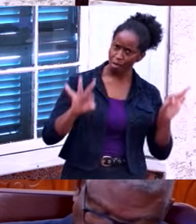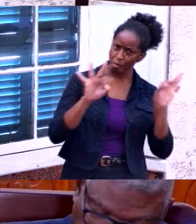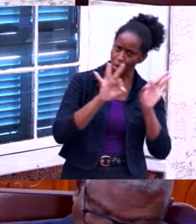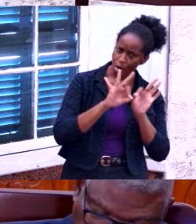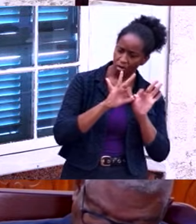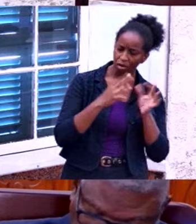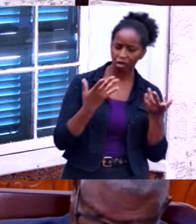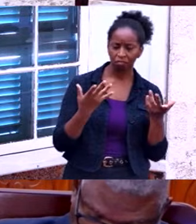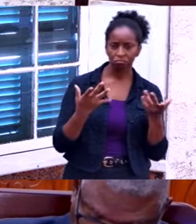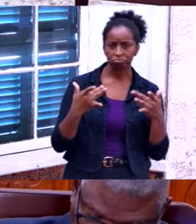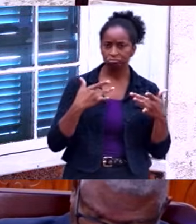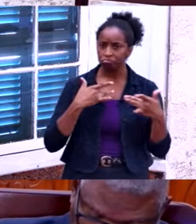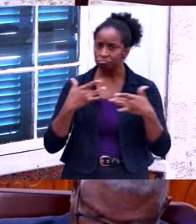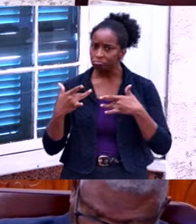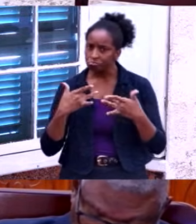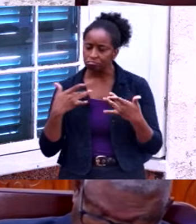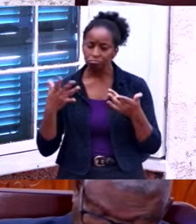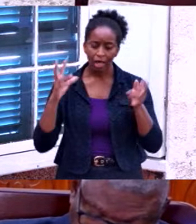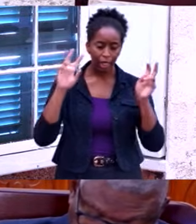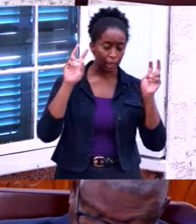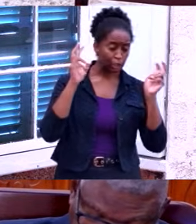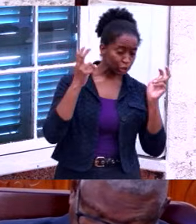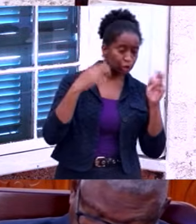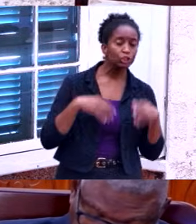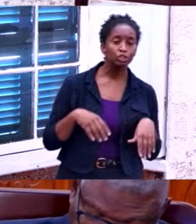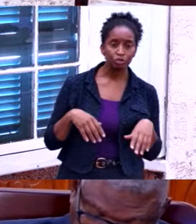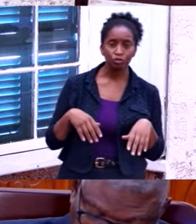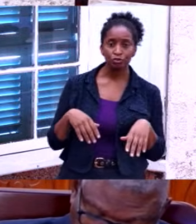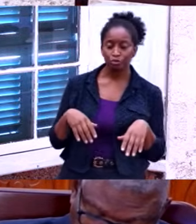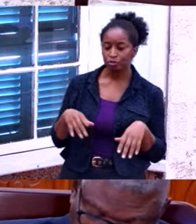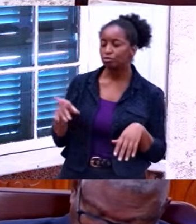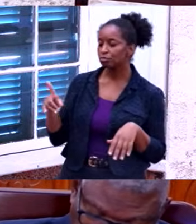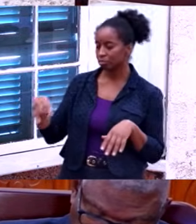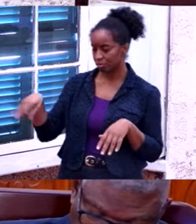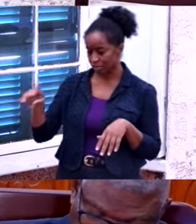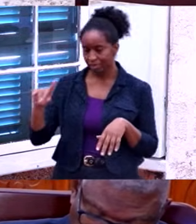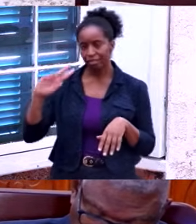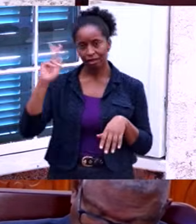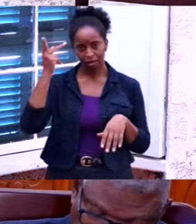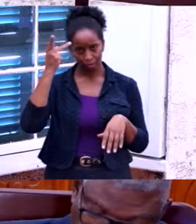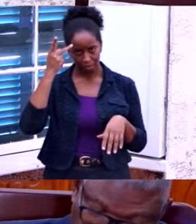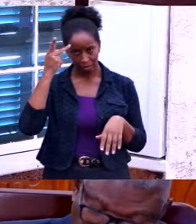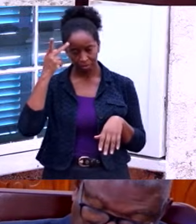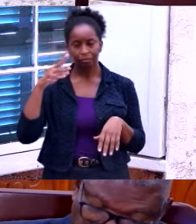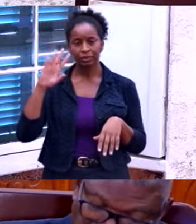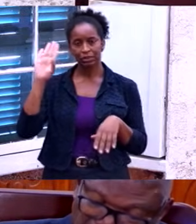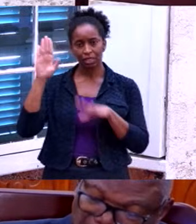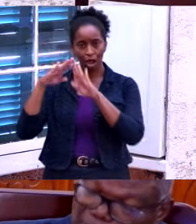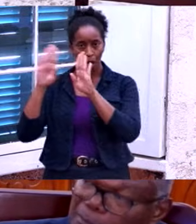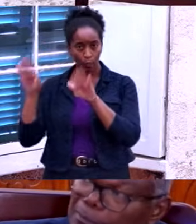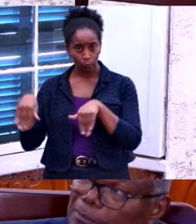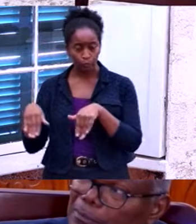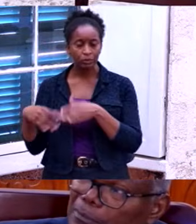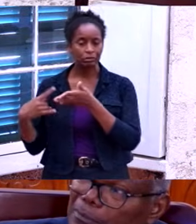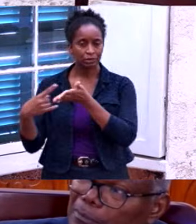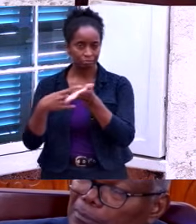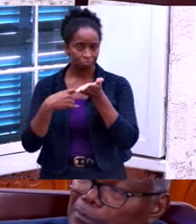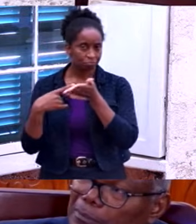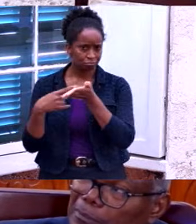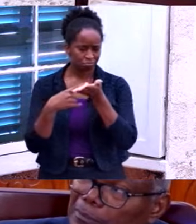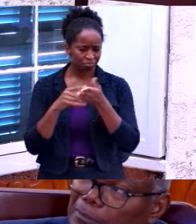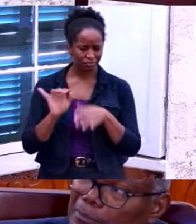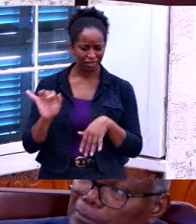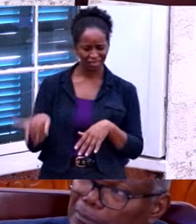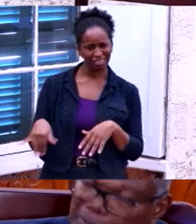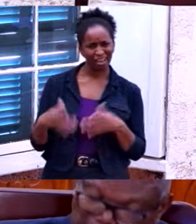are of importance to them. Not legislation brought by the government, but things that